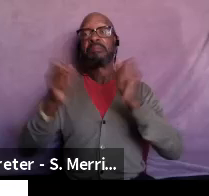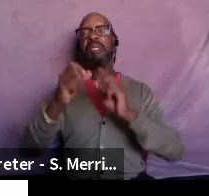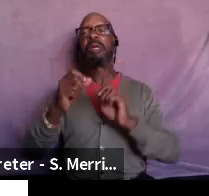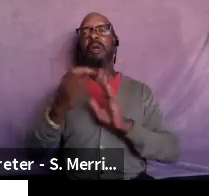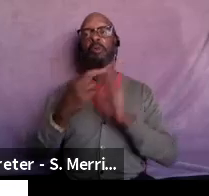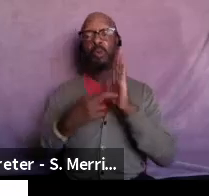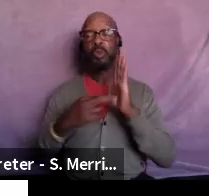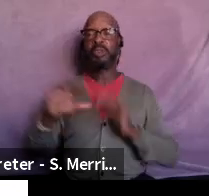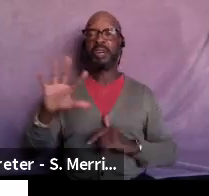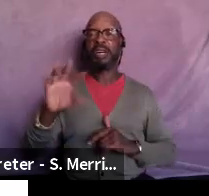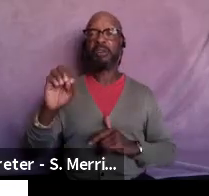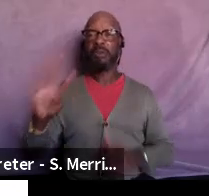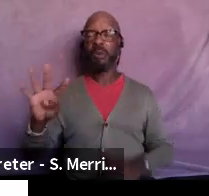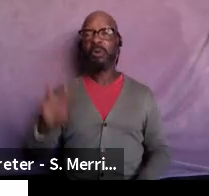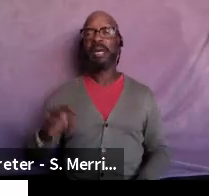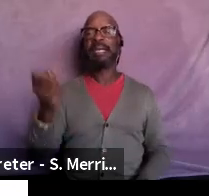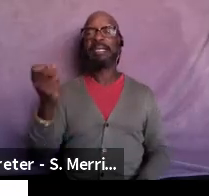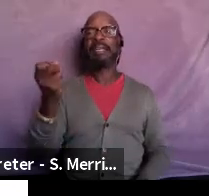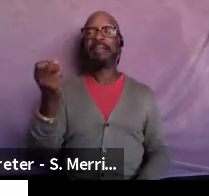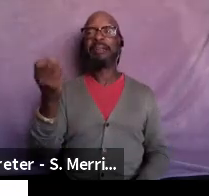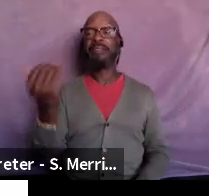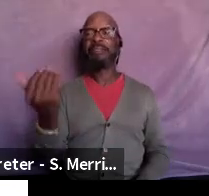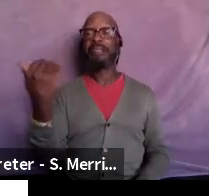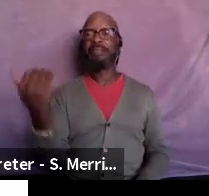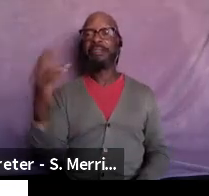Section 1557.